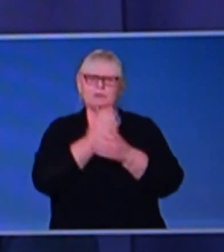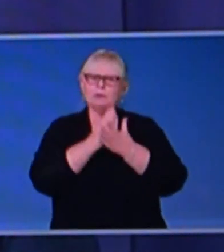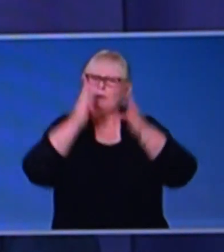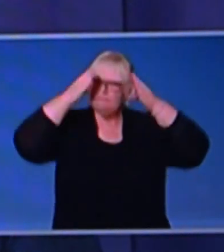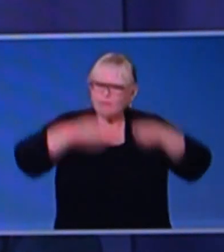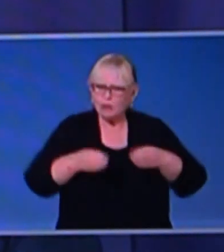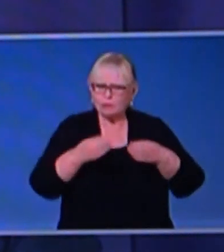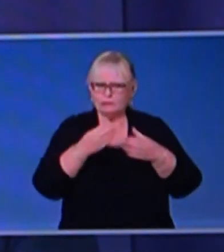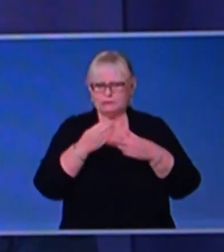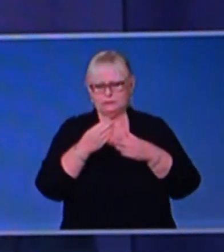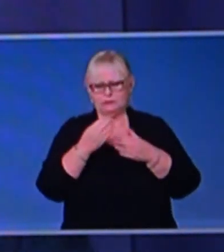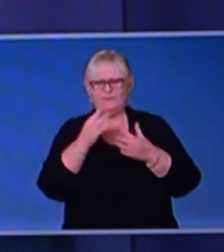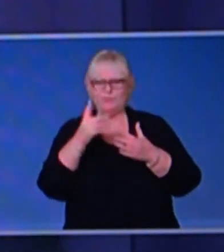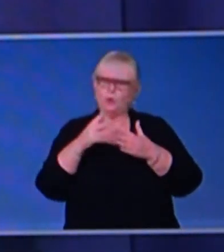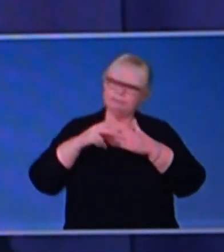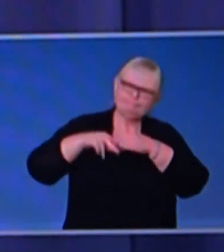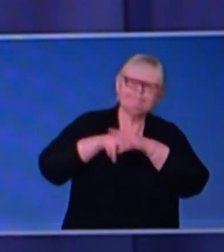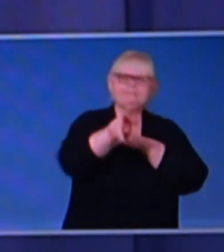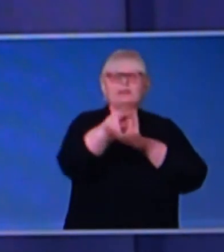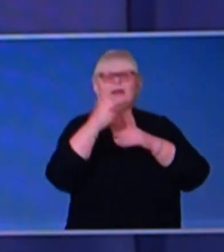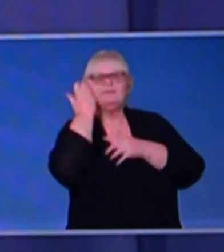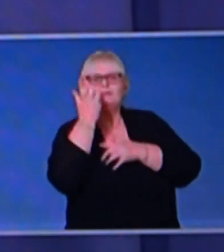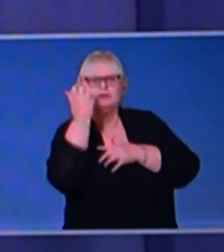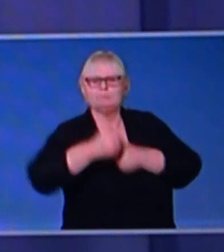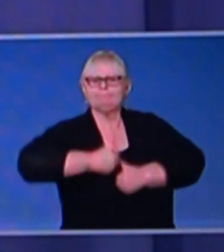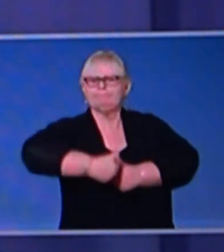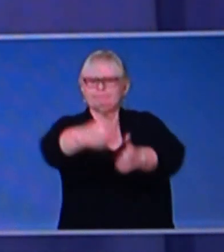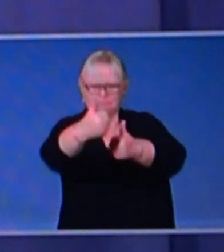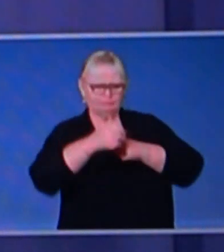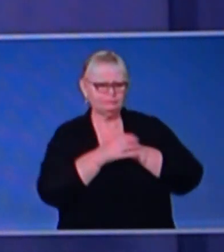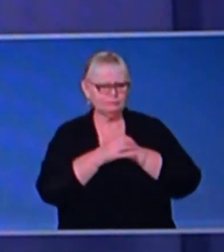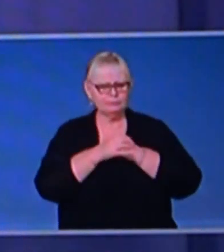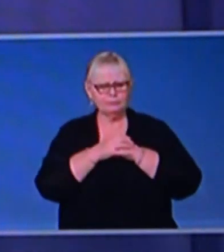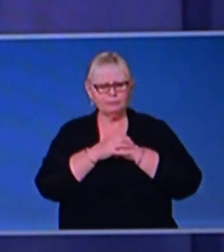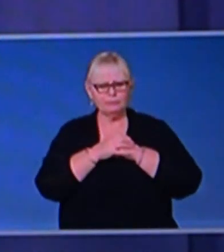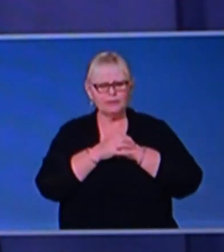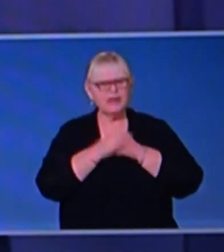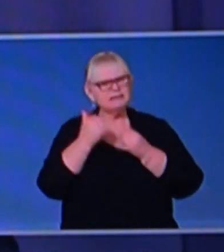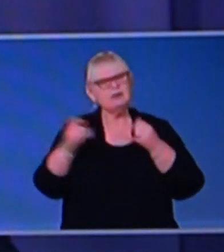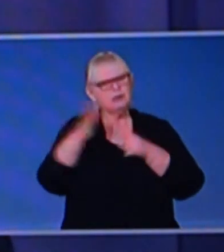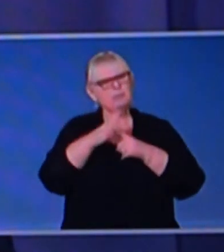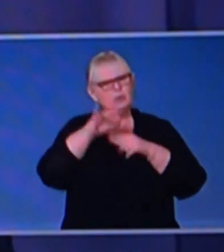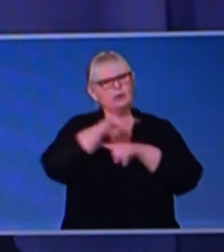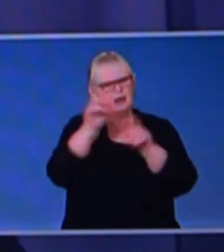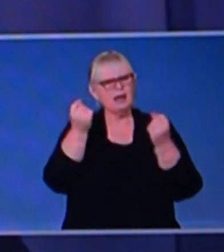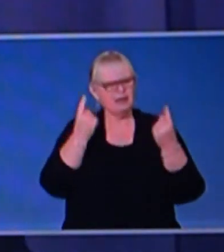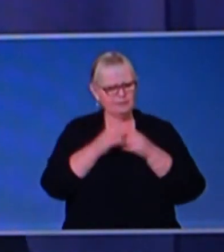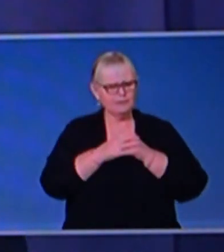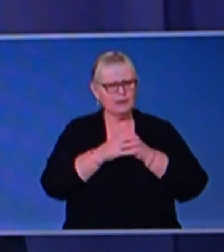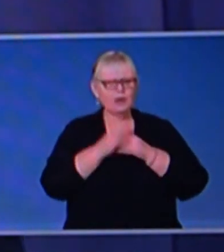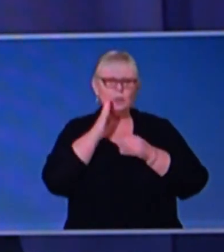of the recovery and the road back. And it's important to understand that on the road